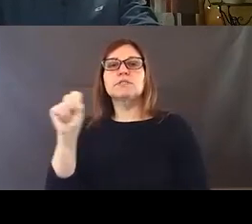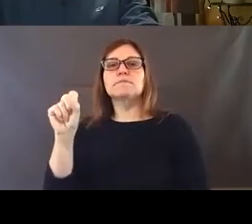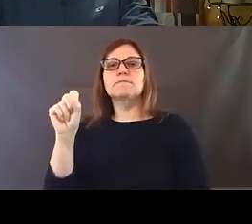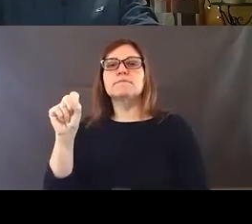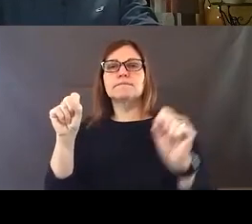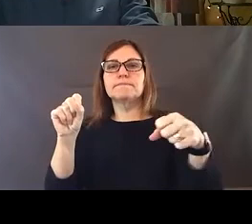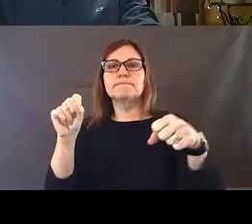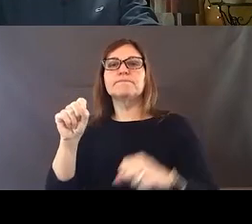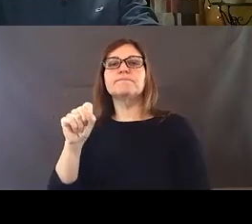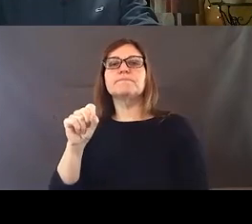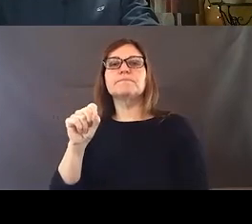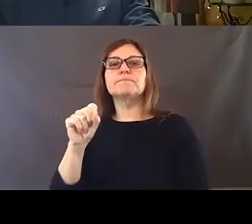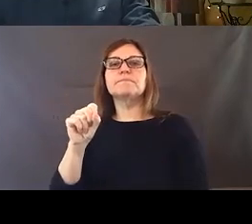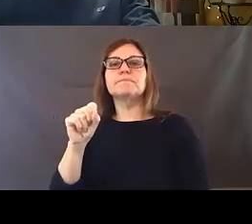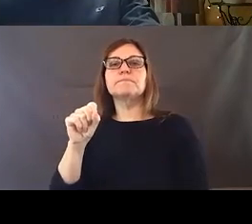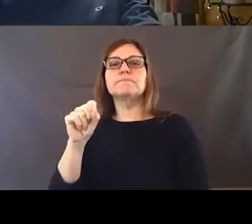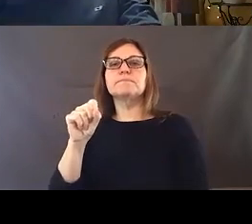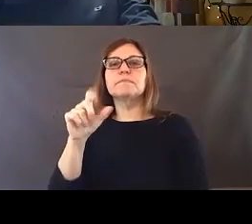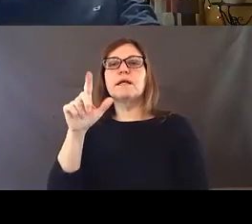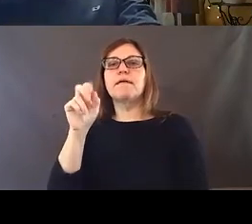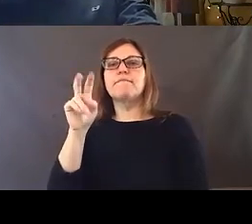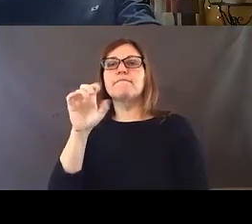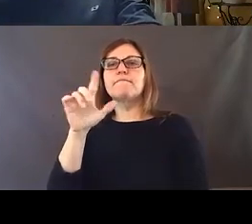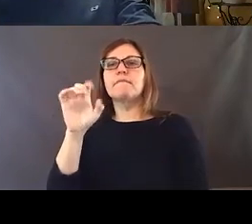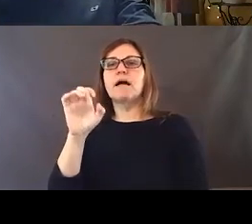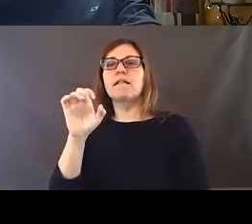Aye. Mr. Lavelle? Aye.